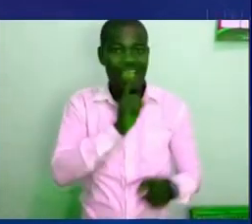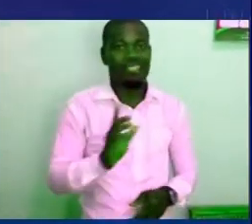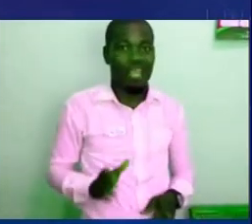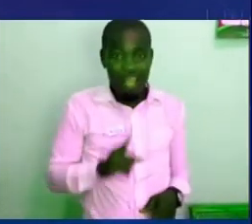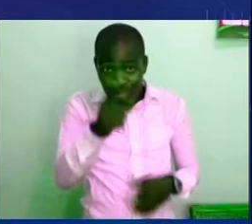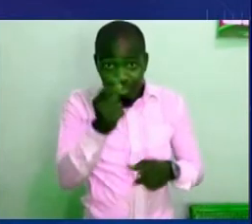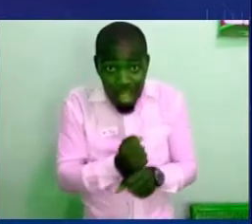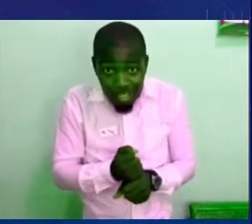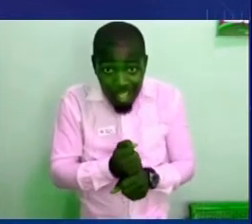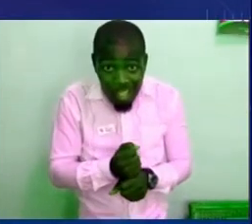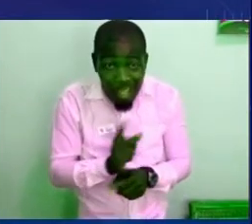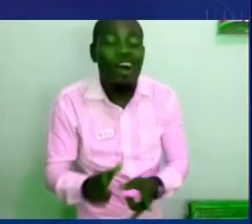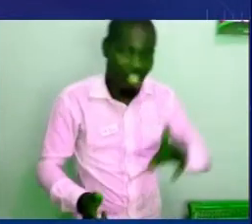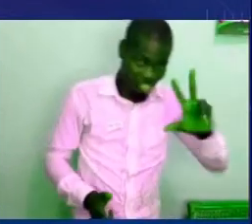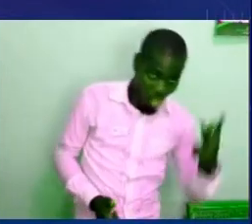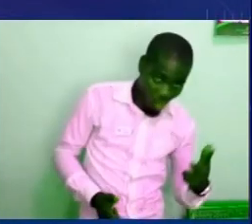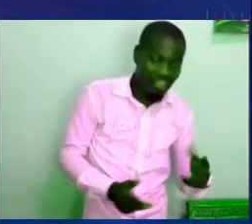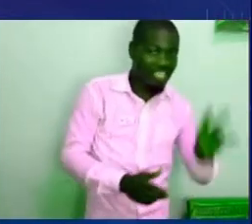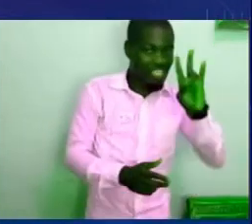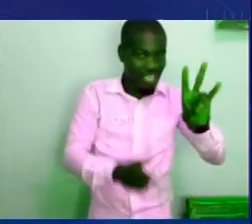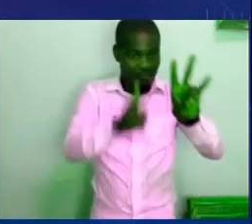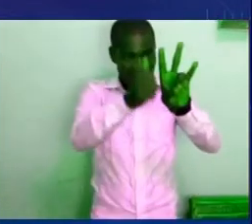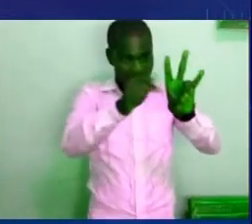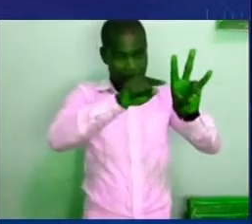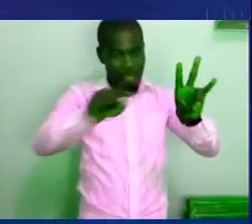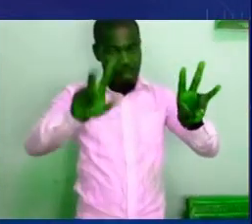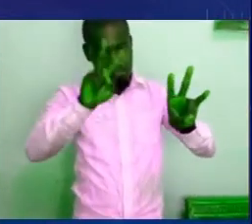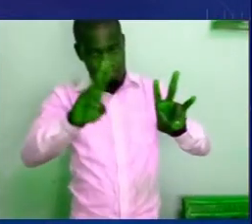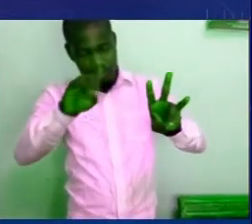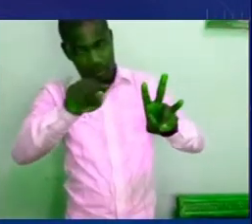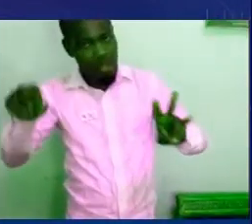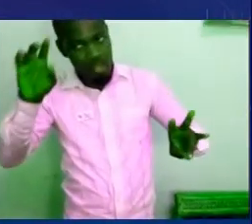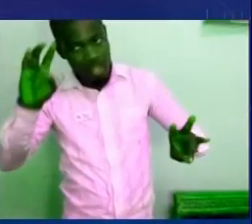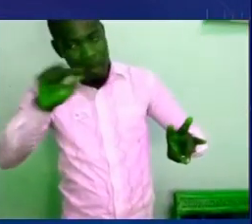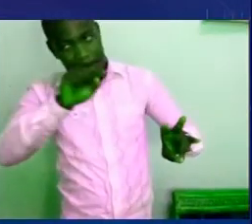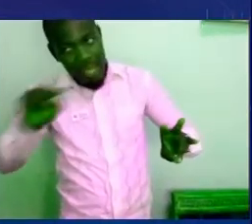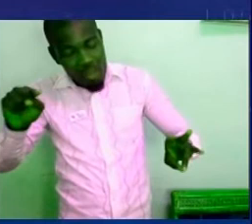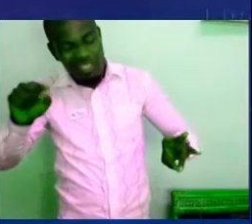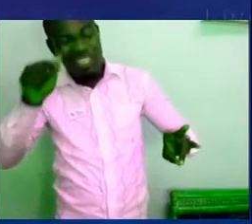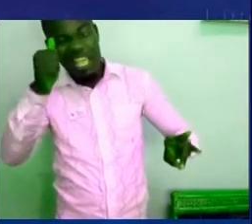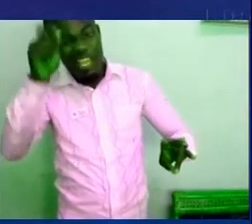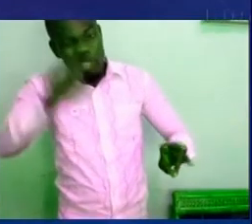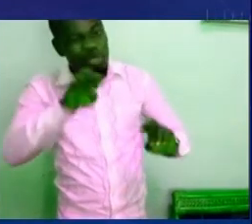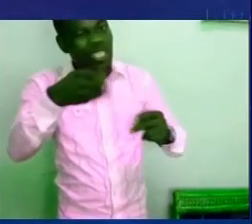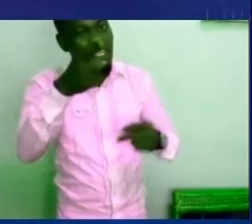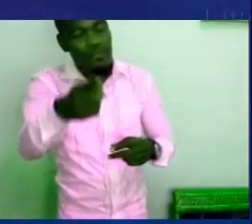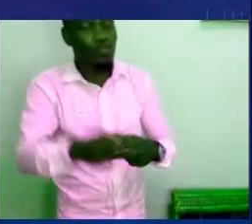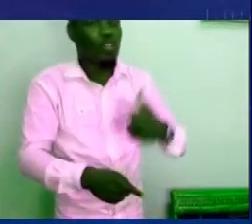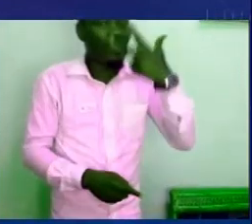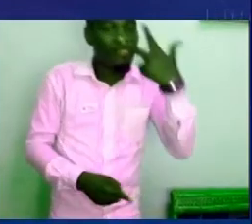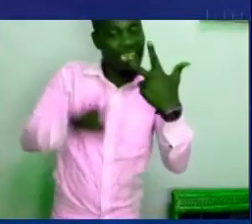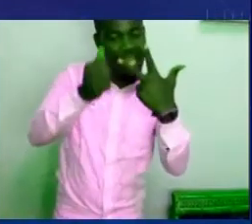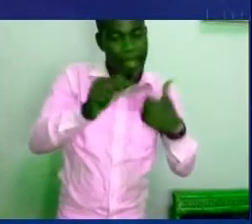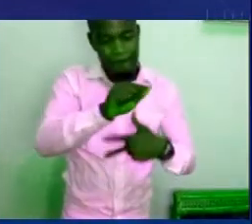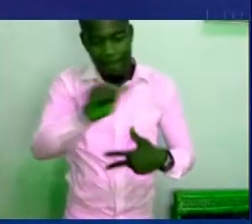minus 5q as the final answer, while the third question, 7a minus 2b minus 3a